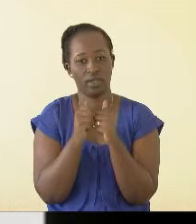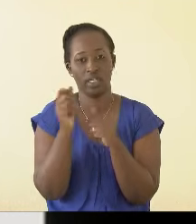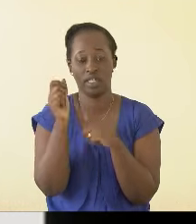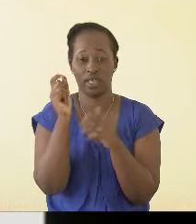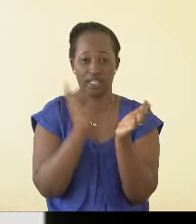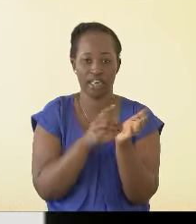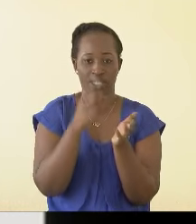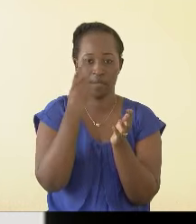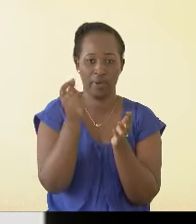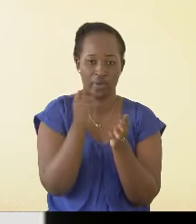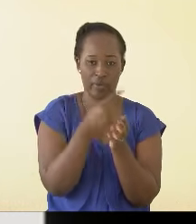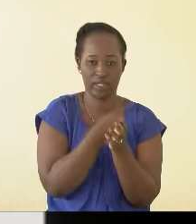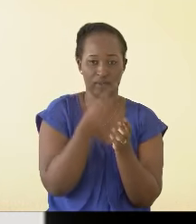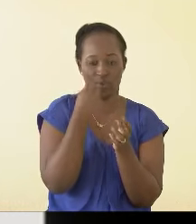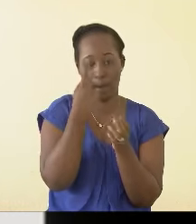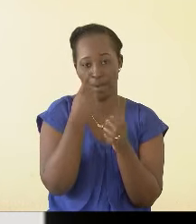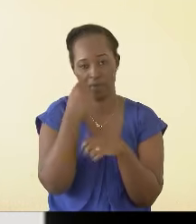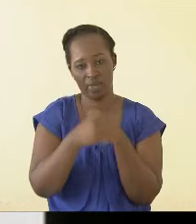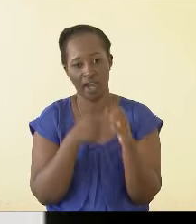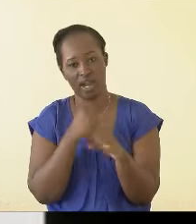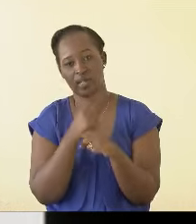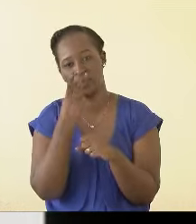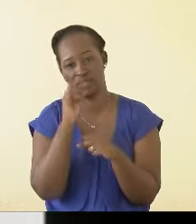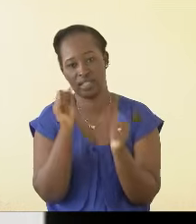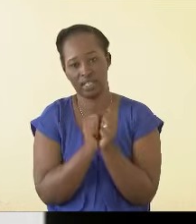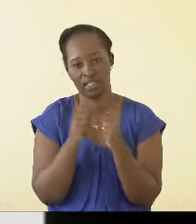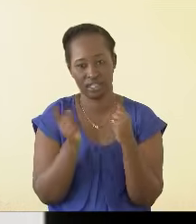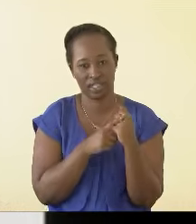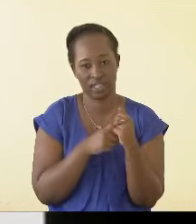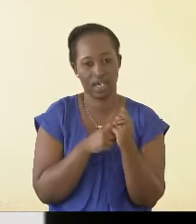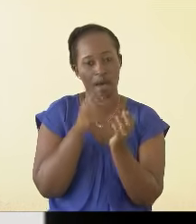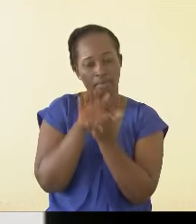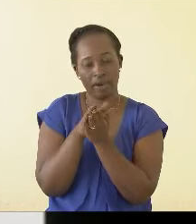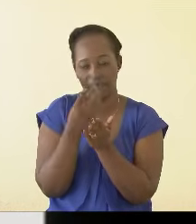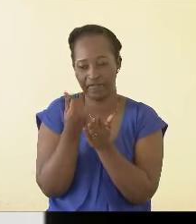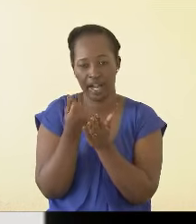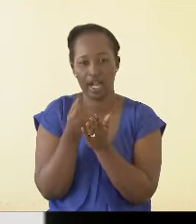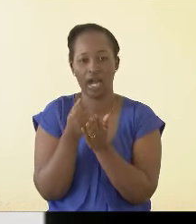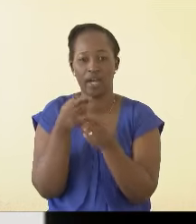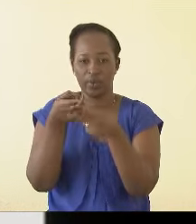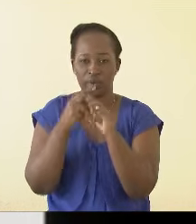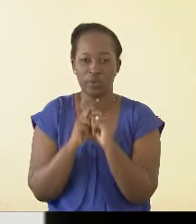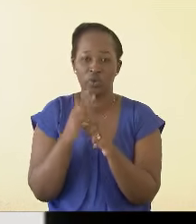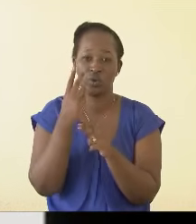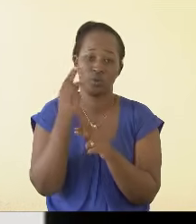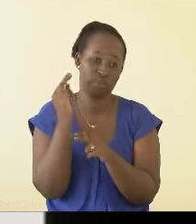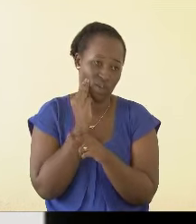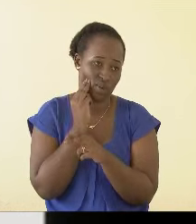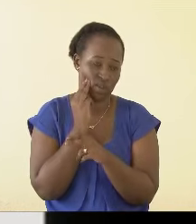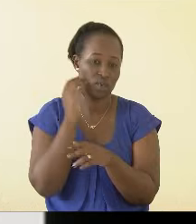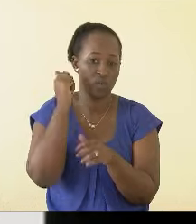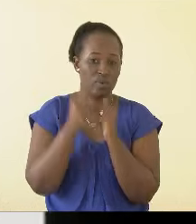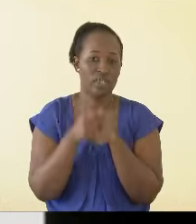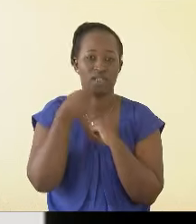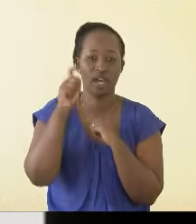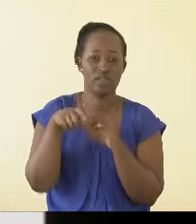2016 started with cash 200,000 and a bank loan. You have to analyze that way. A bank loan of 2 million, which was to be paid